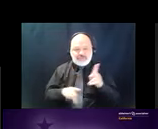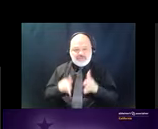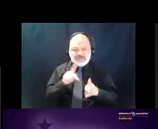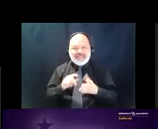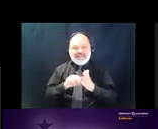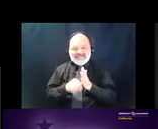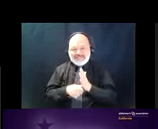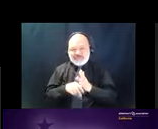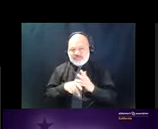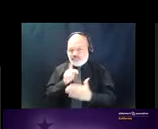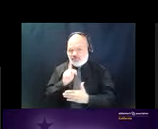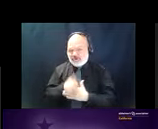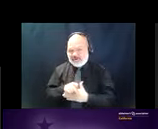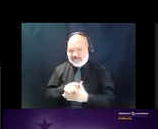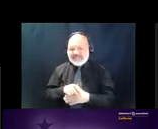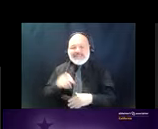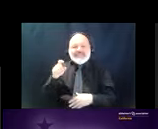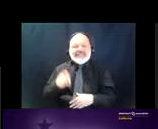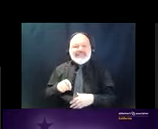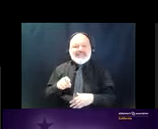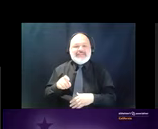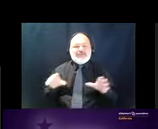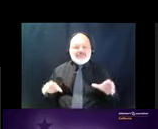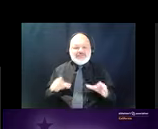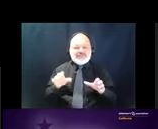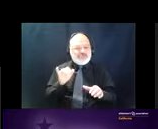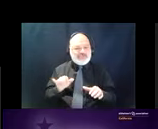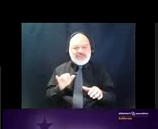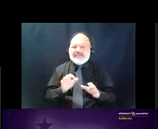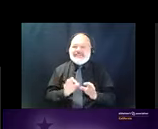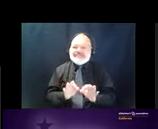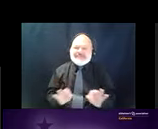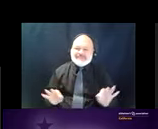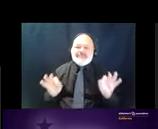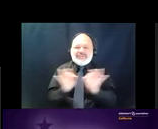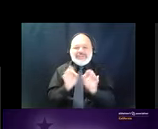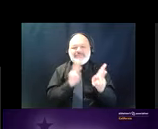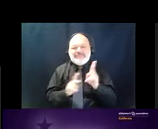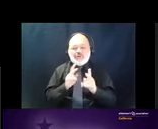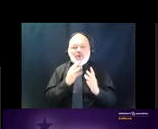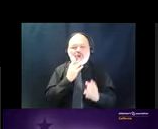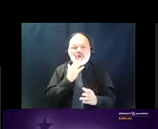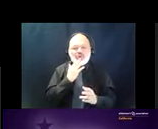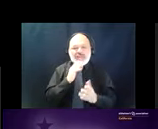intentional programs. The need to do so is urgent. It is projected that people of color will